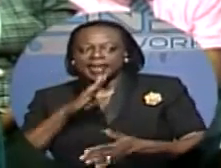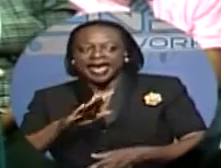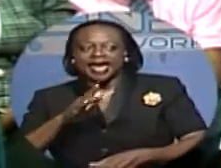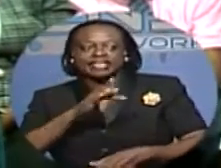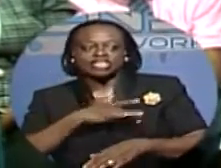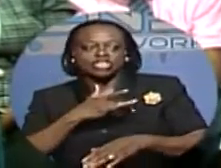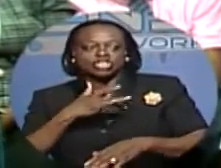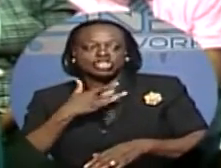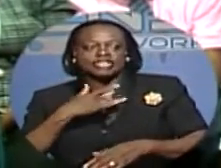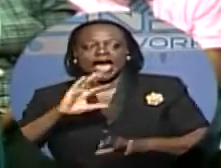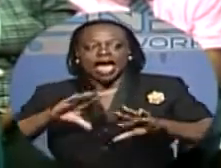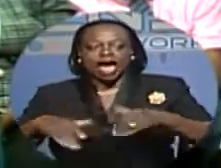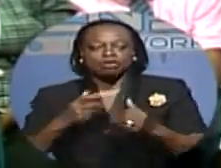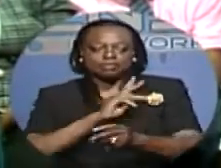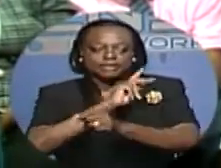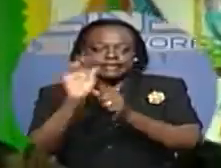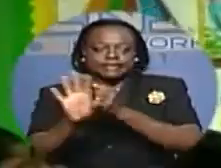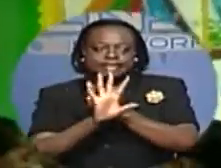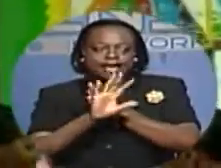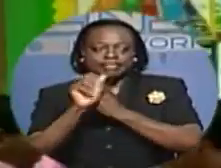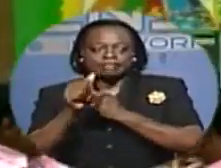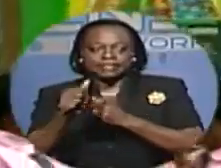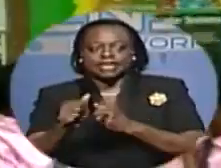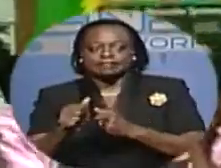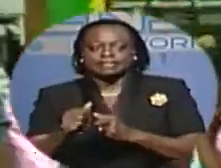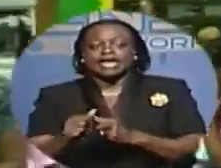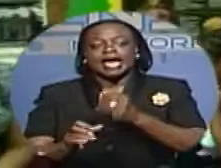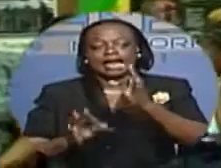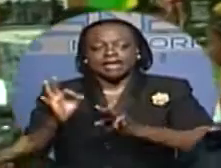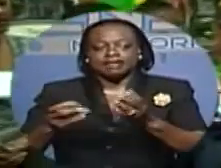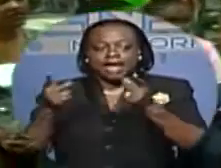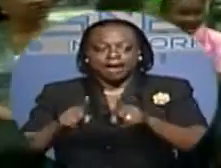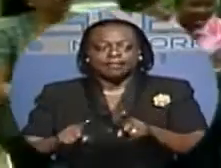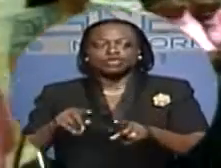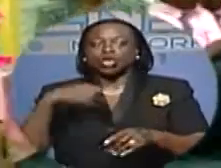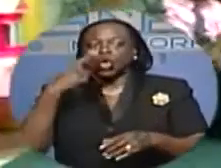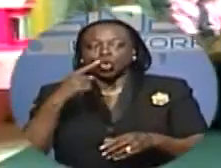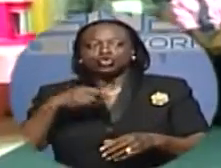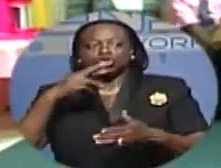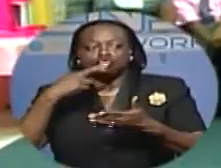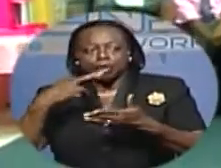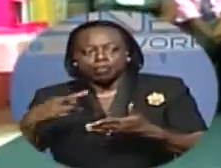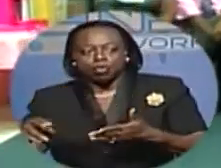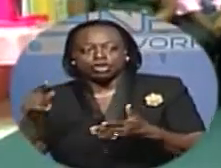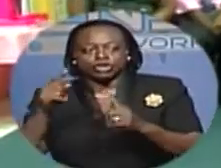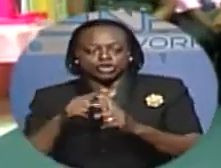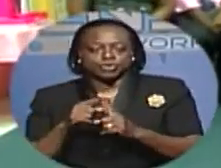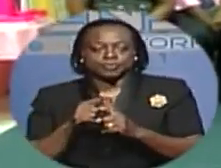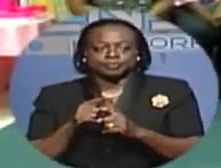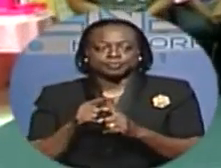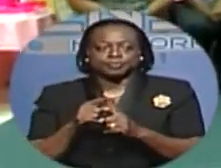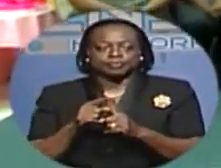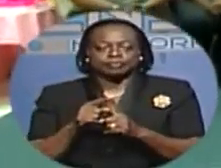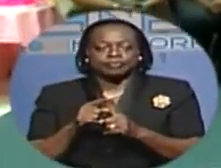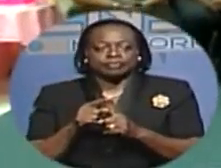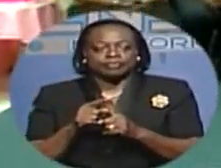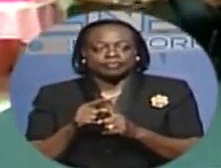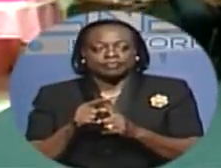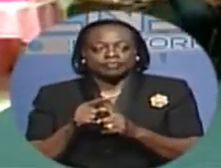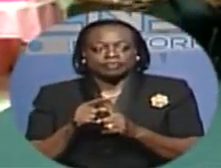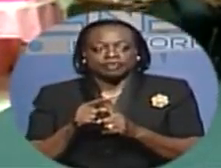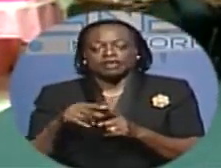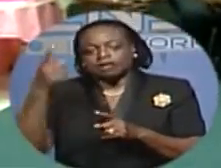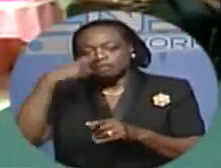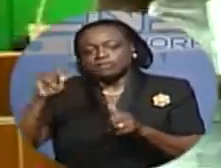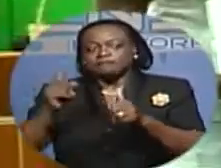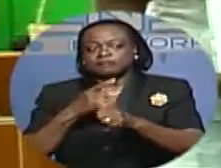in the event that it does happen, who to report to. With 52 students participating in the competition from schools in the capital and for the first time